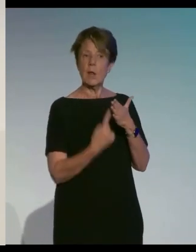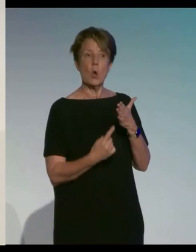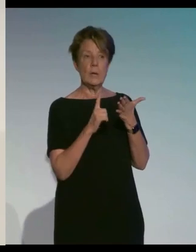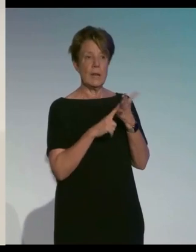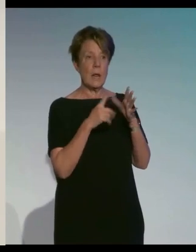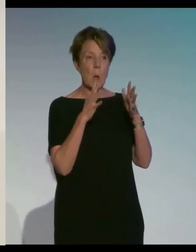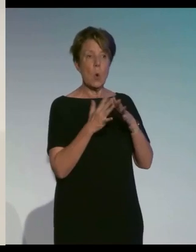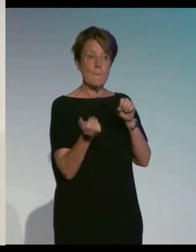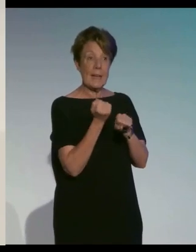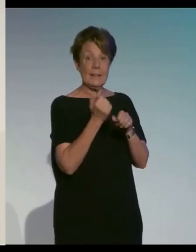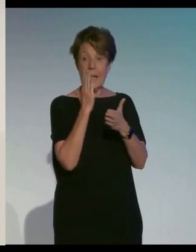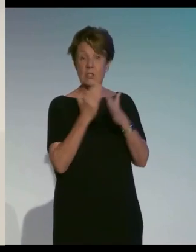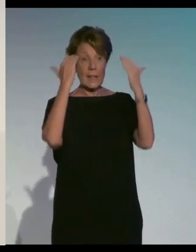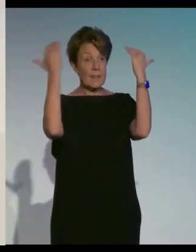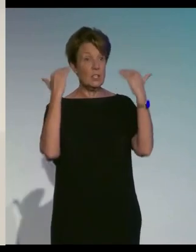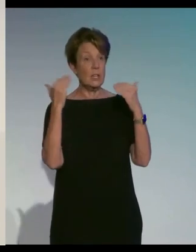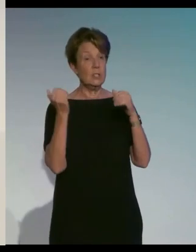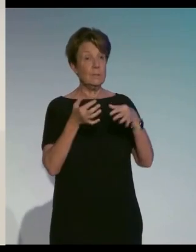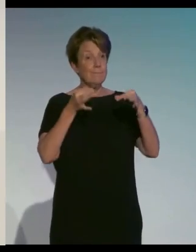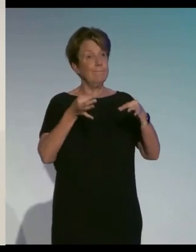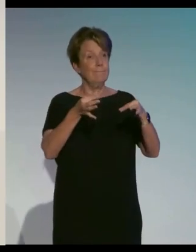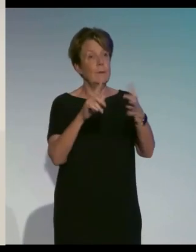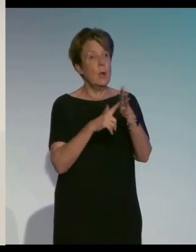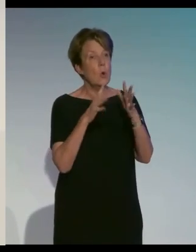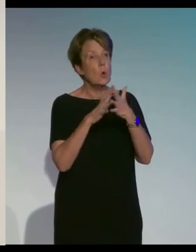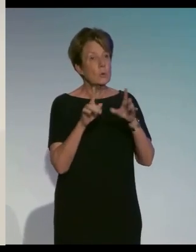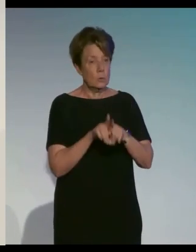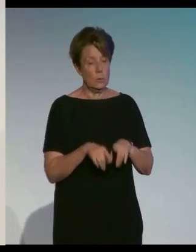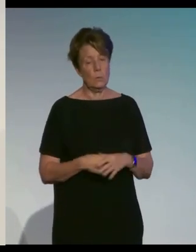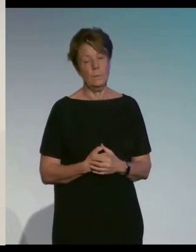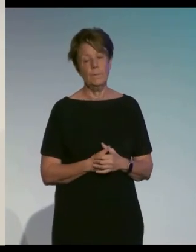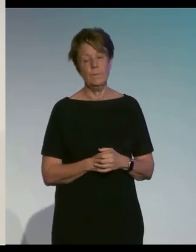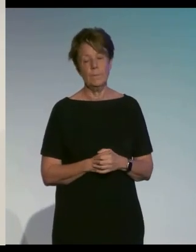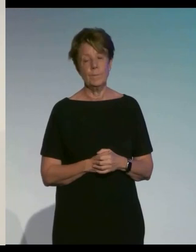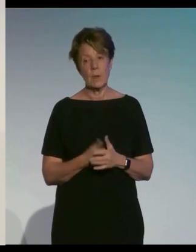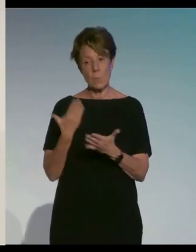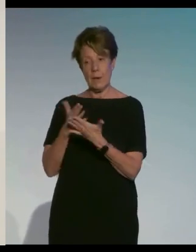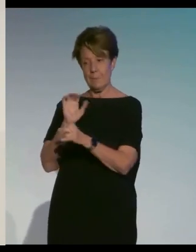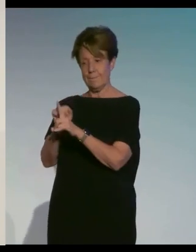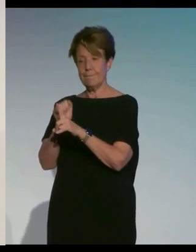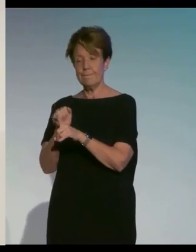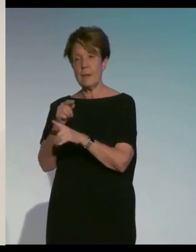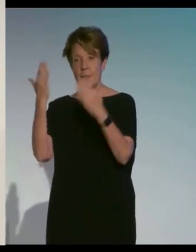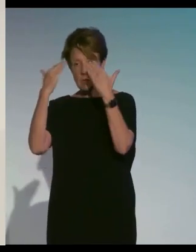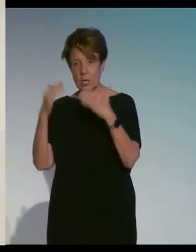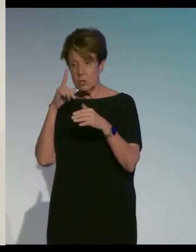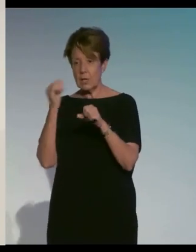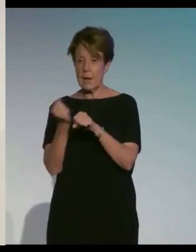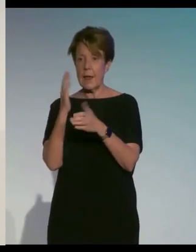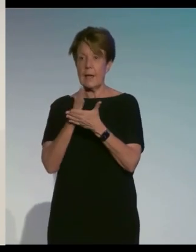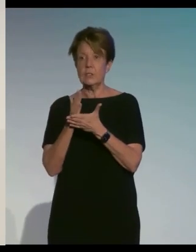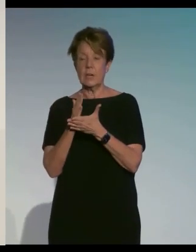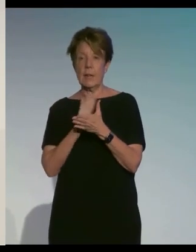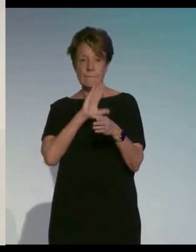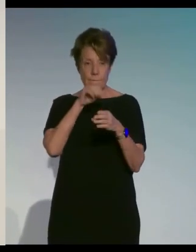The judges are lawmakers, and where it is appropriate, it's part of the role of the judge to bring international law